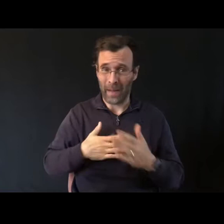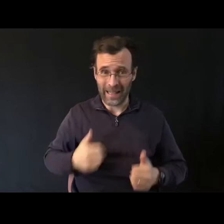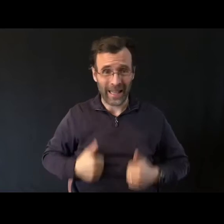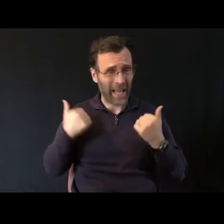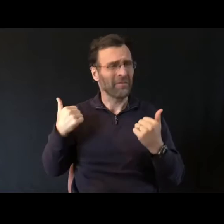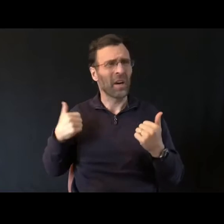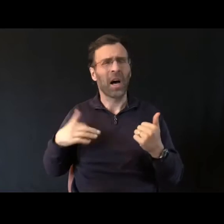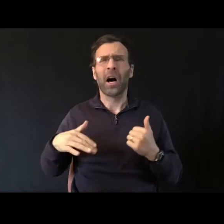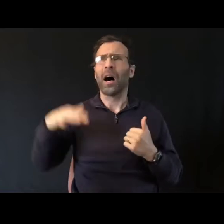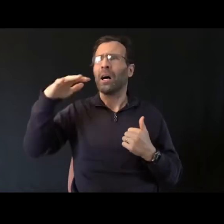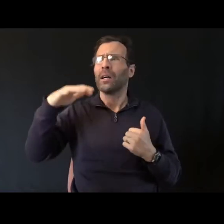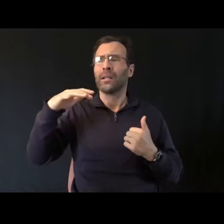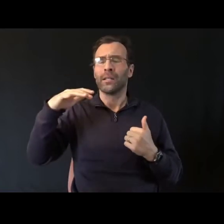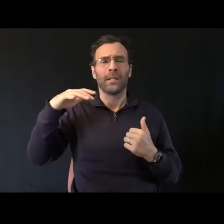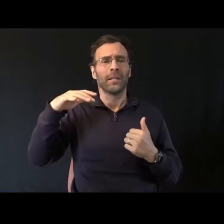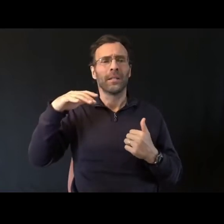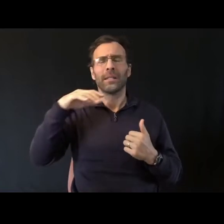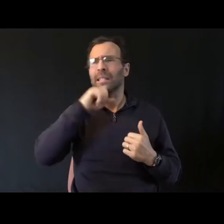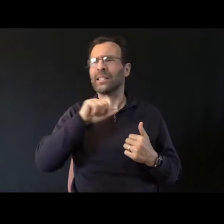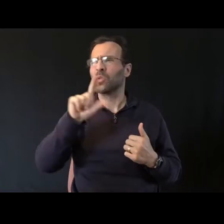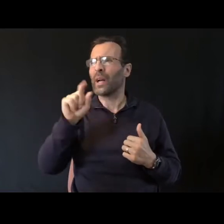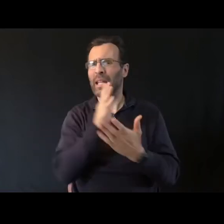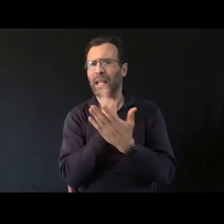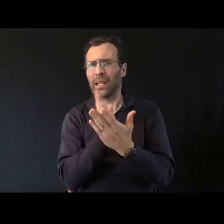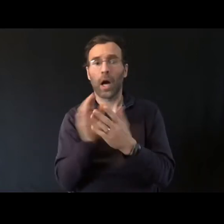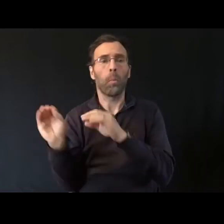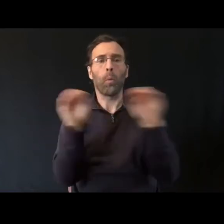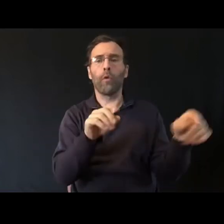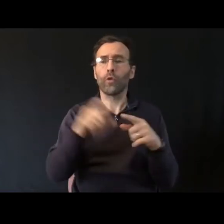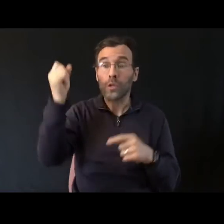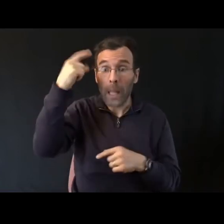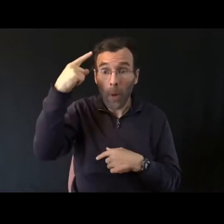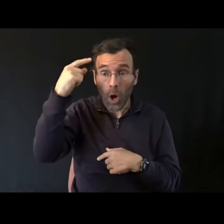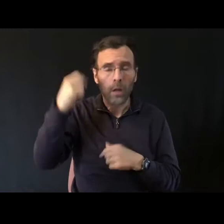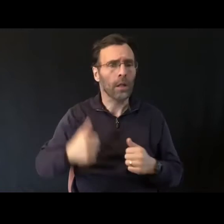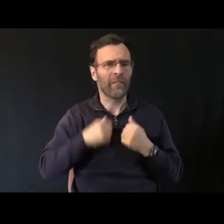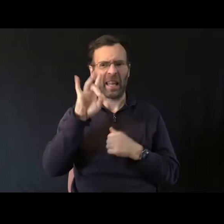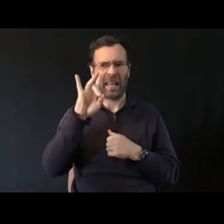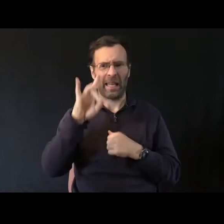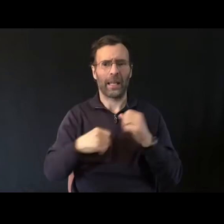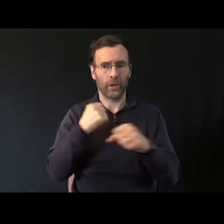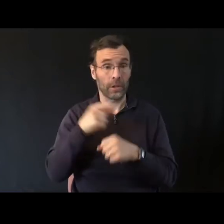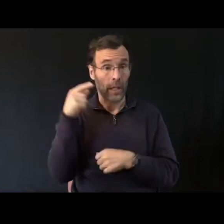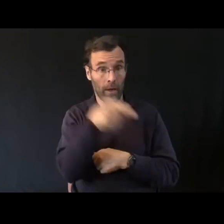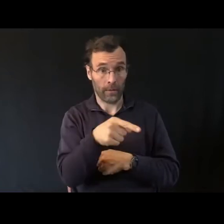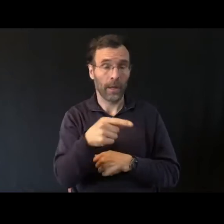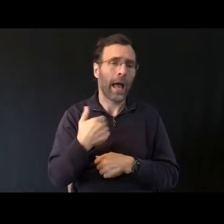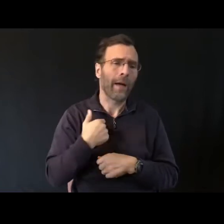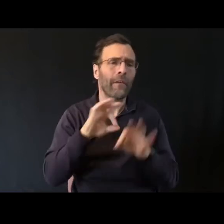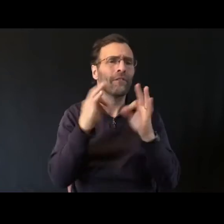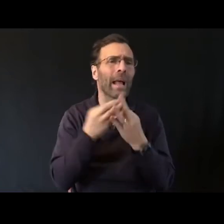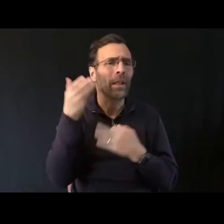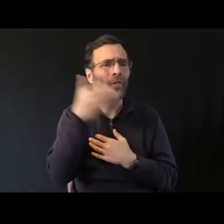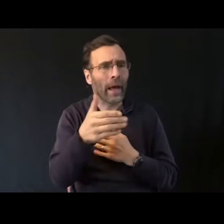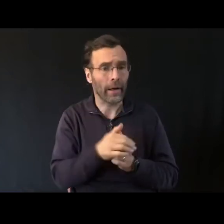late 20s, and then I moved to St. Paul, lived there about 8 years, had my family there. And then I